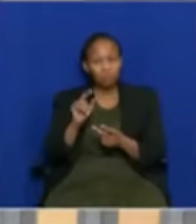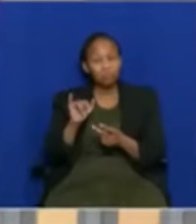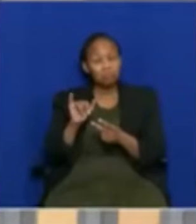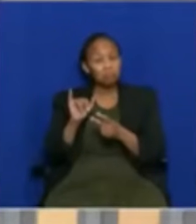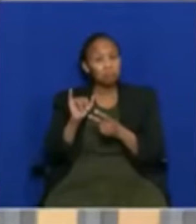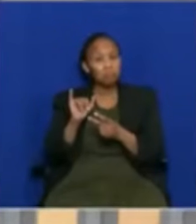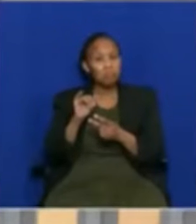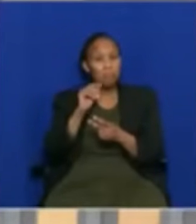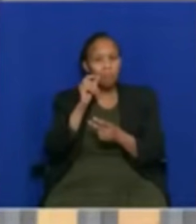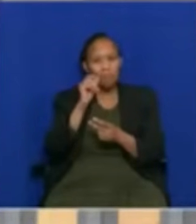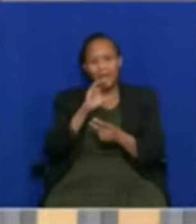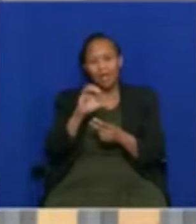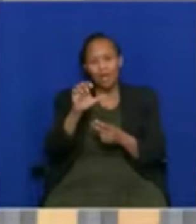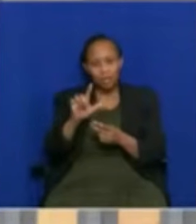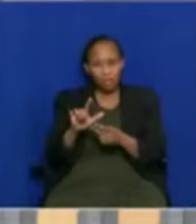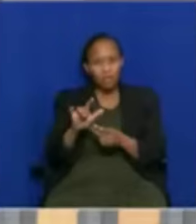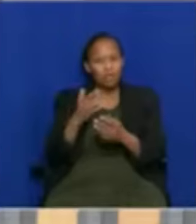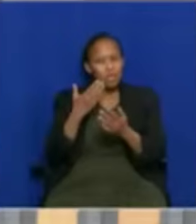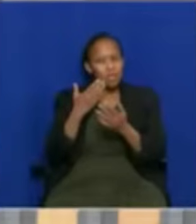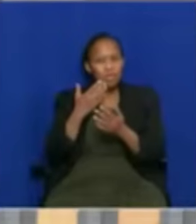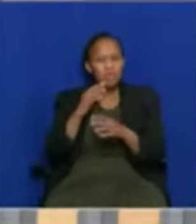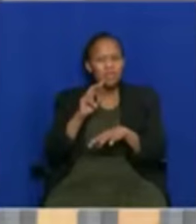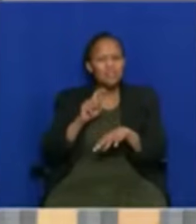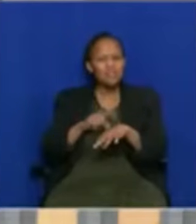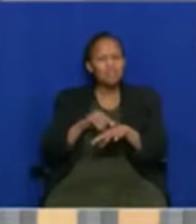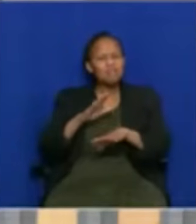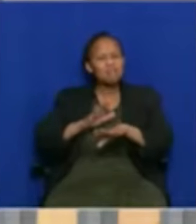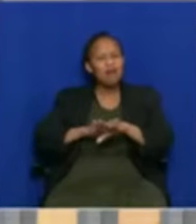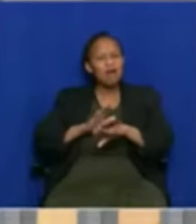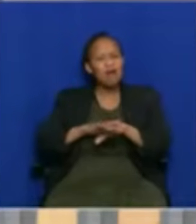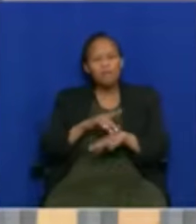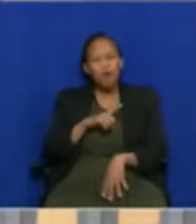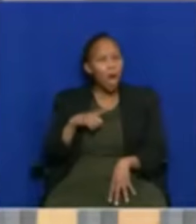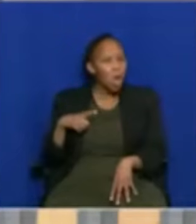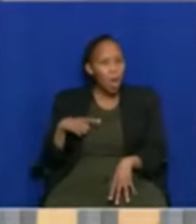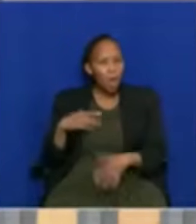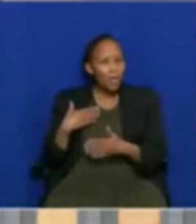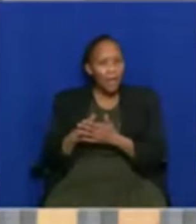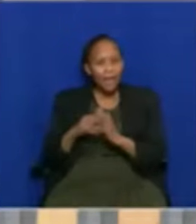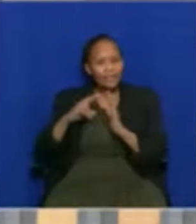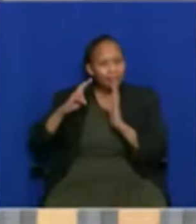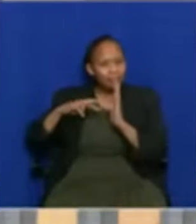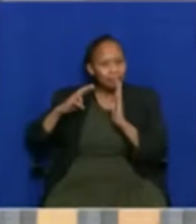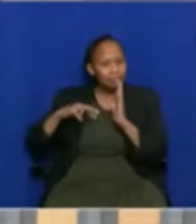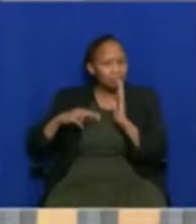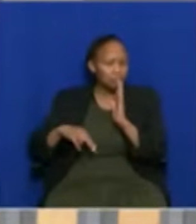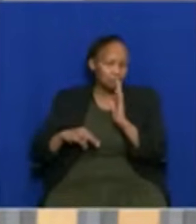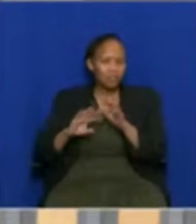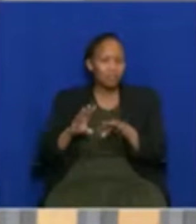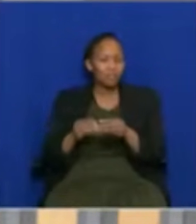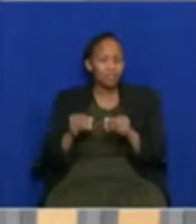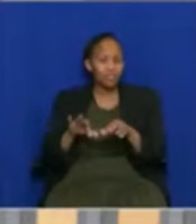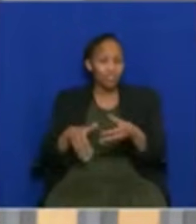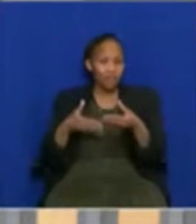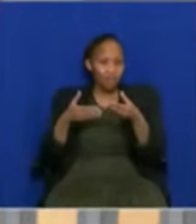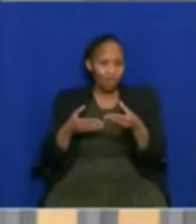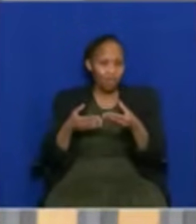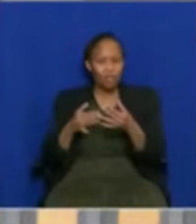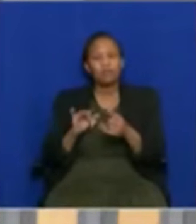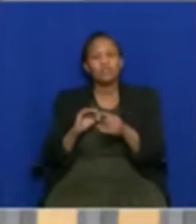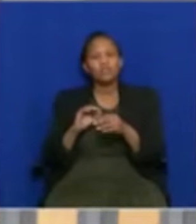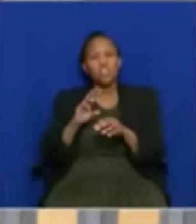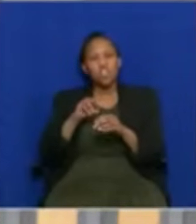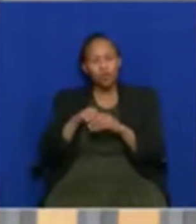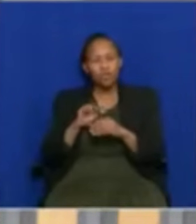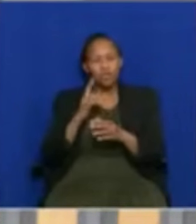material, this exhibit and whatever else. No, we shall do so, Chair. I'm happy to. We'll come back when you